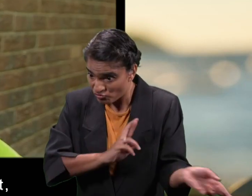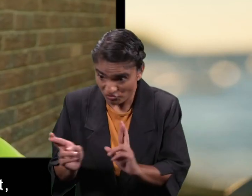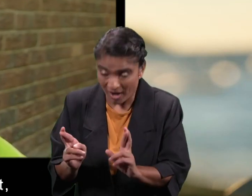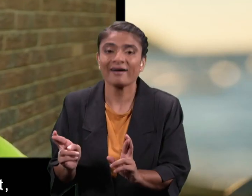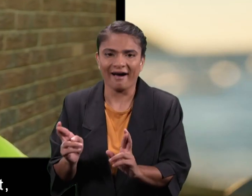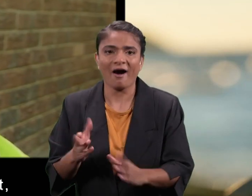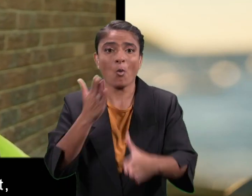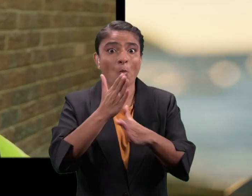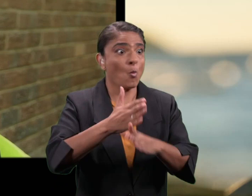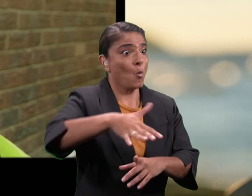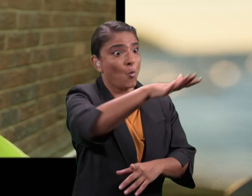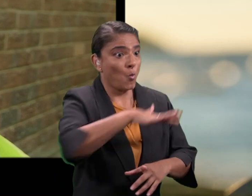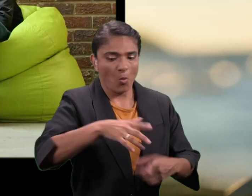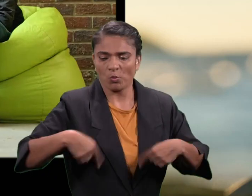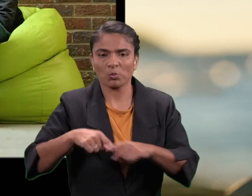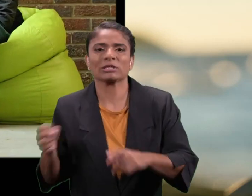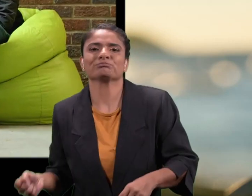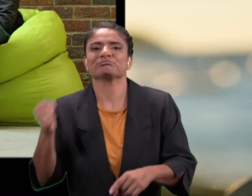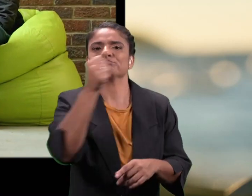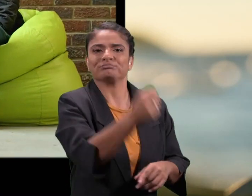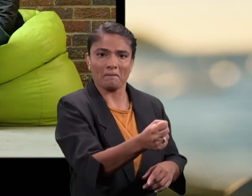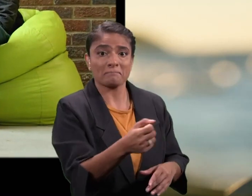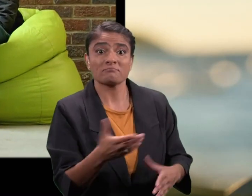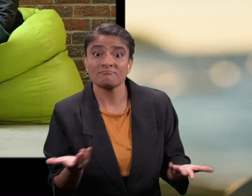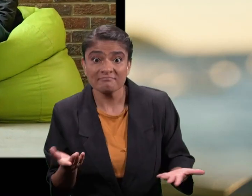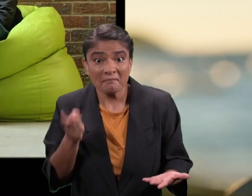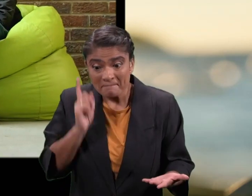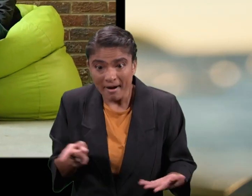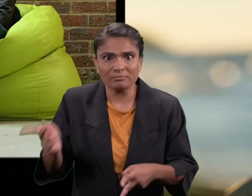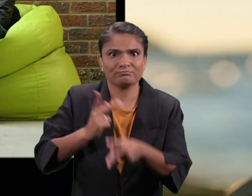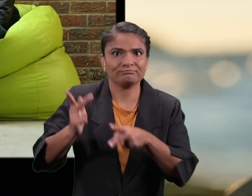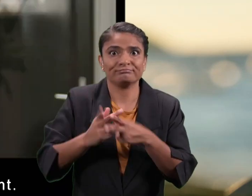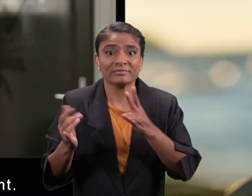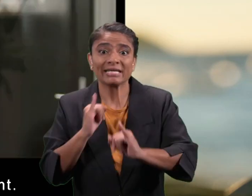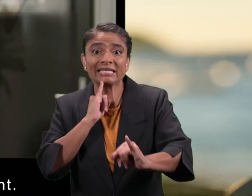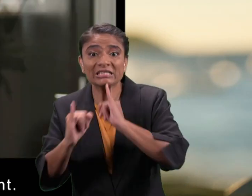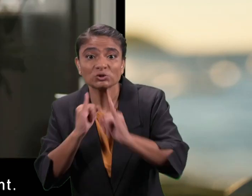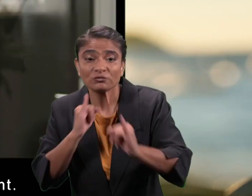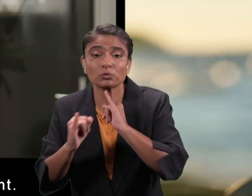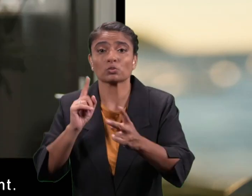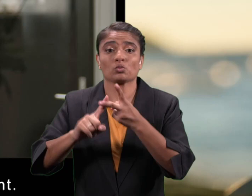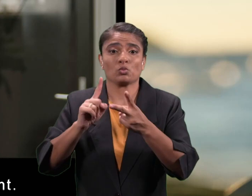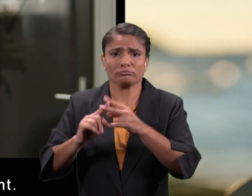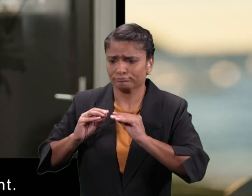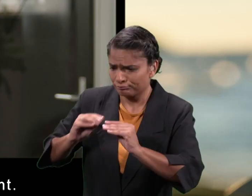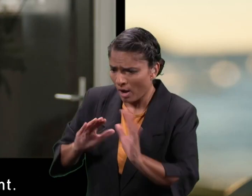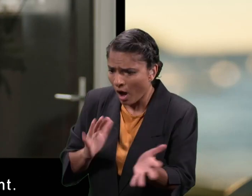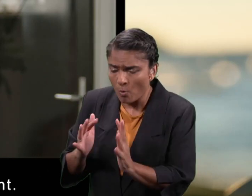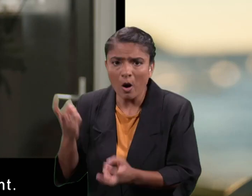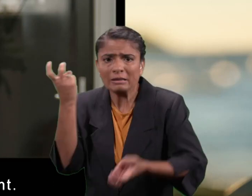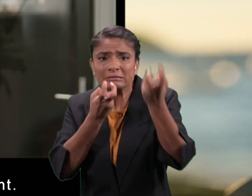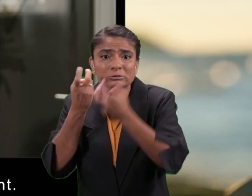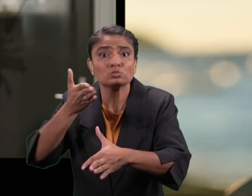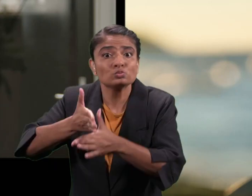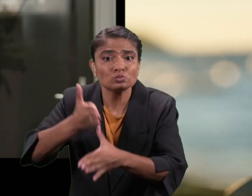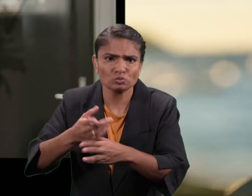them for the job market, which means that they then get to be doing interviews and then are ready for finding